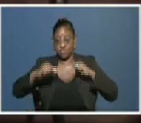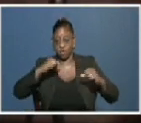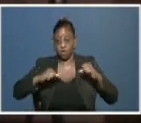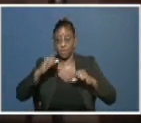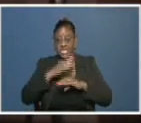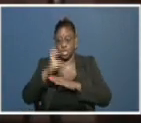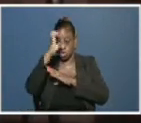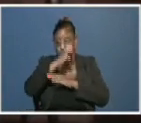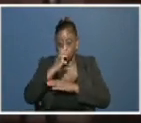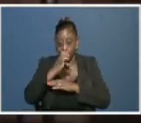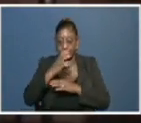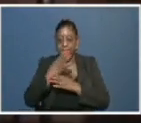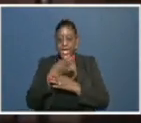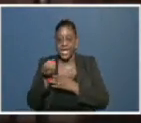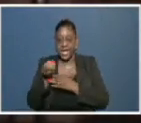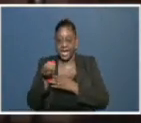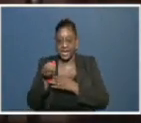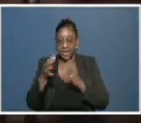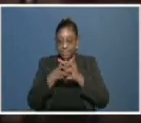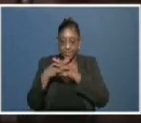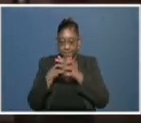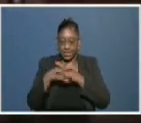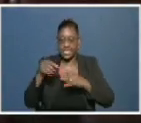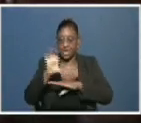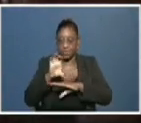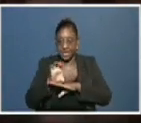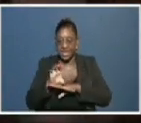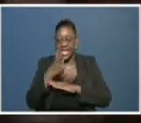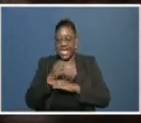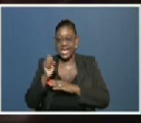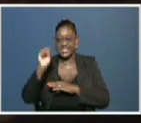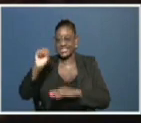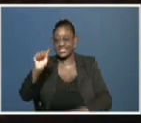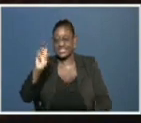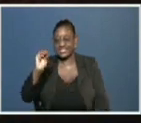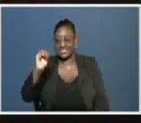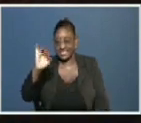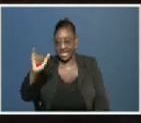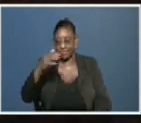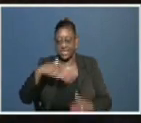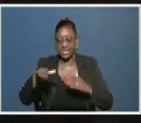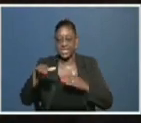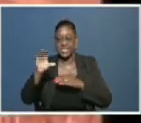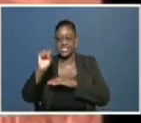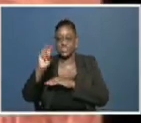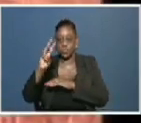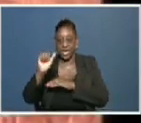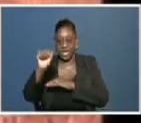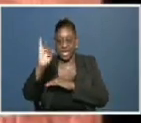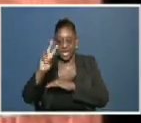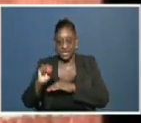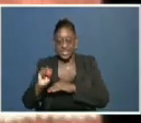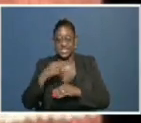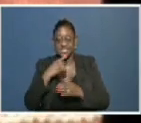and the Caribbean. And another favorite, Clement Bethel's Sammy Swain. There's tons of things. I mean, I